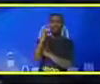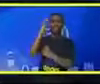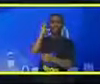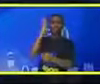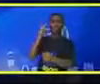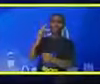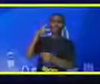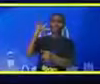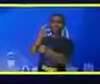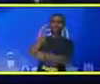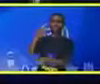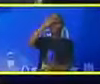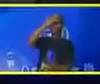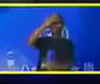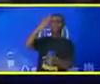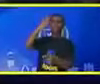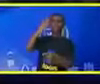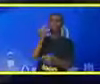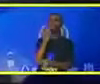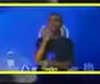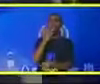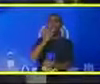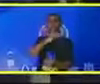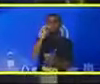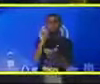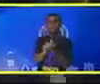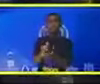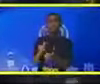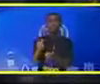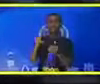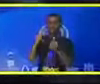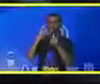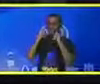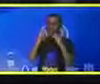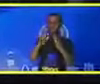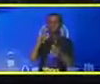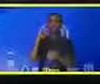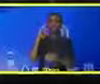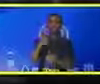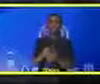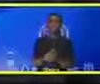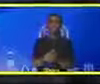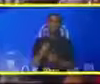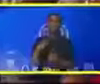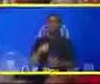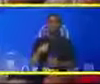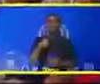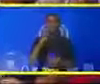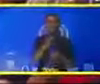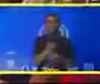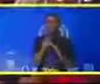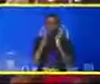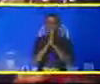and begin to compel men by the Spirit to bless you. I'm saying this from the depth of my spirit.